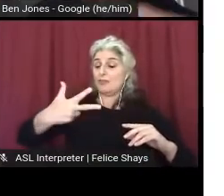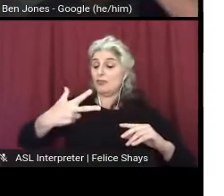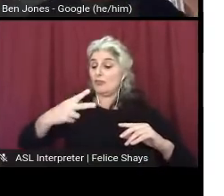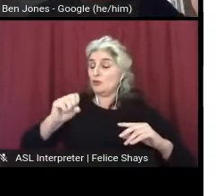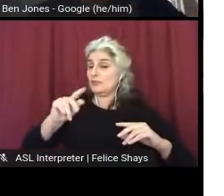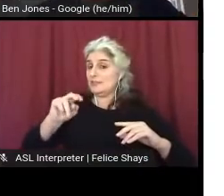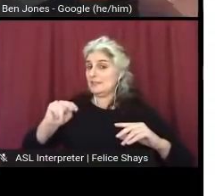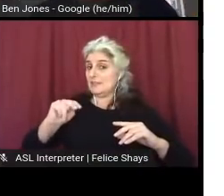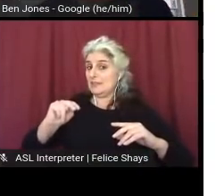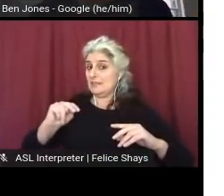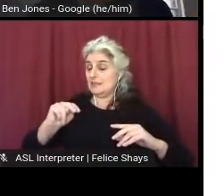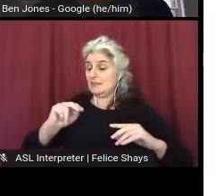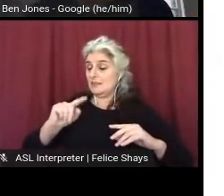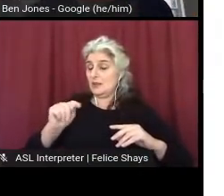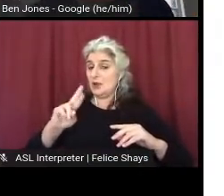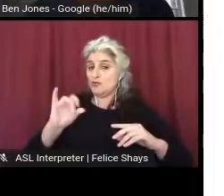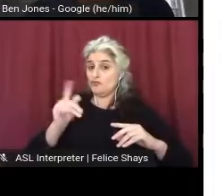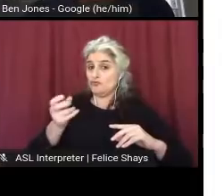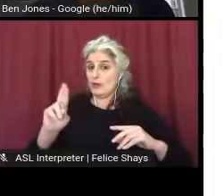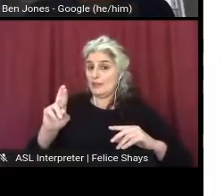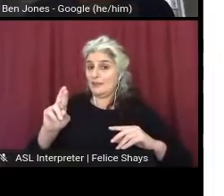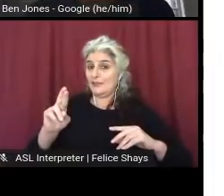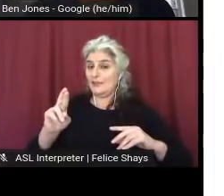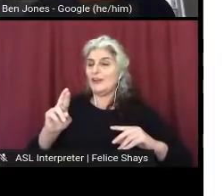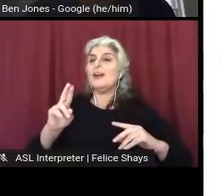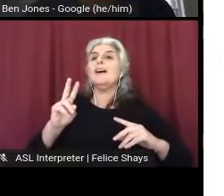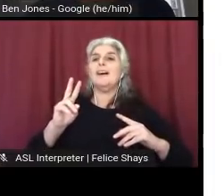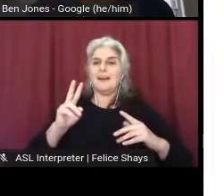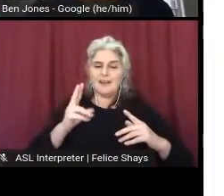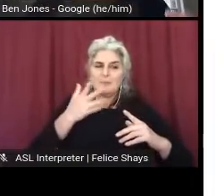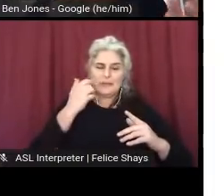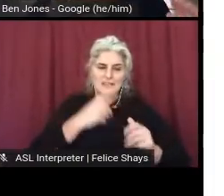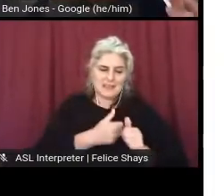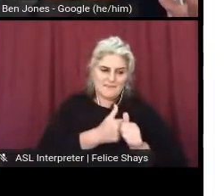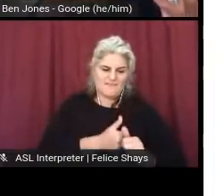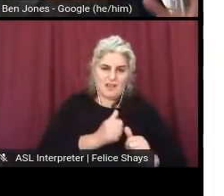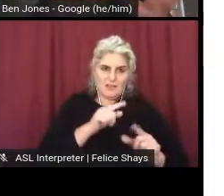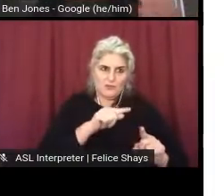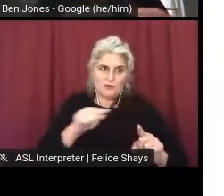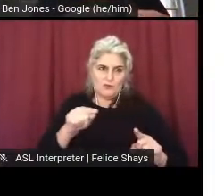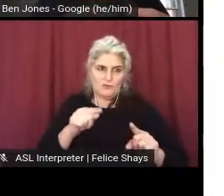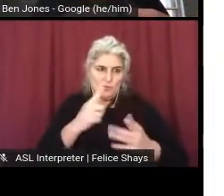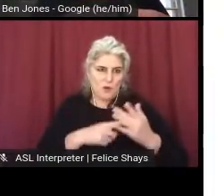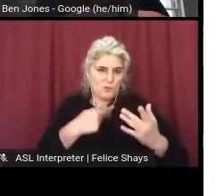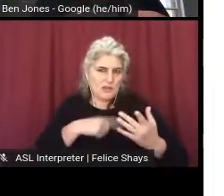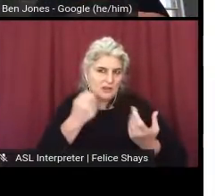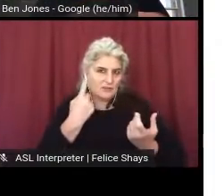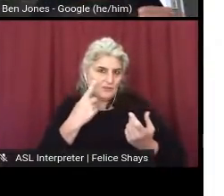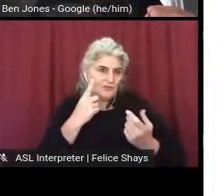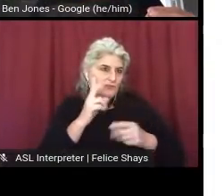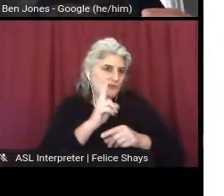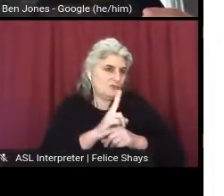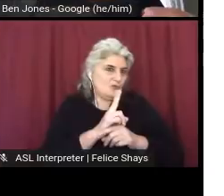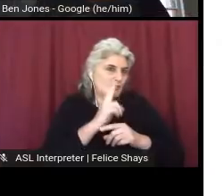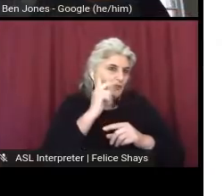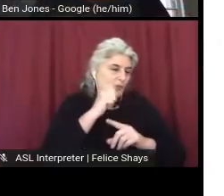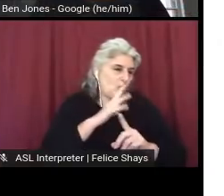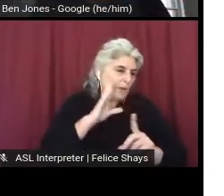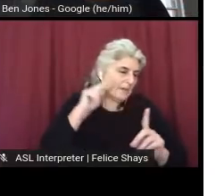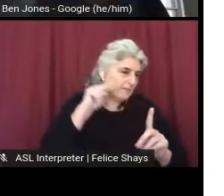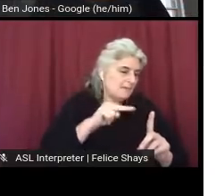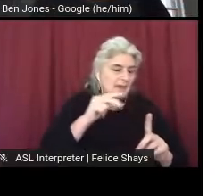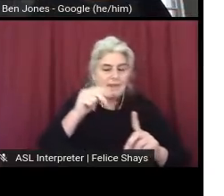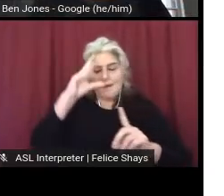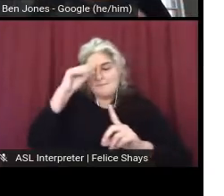they successfully drew a significantly larger female audience. So through this kind of experimentation in a